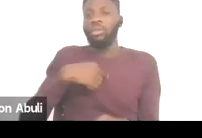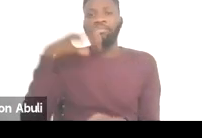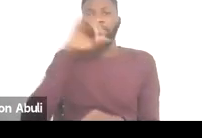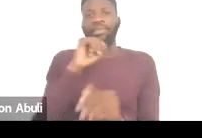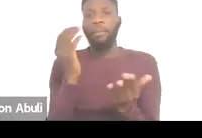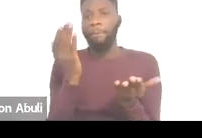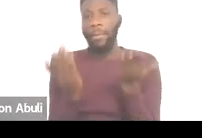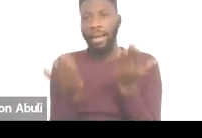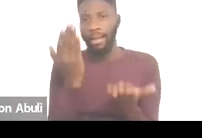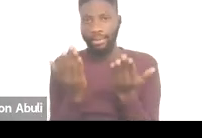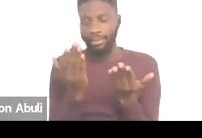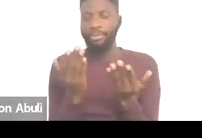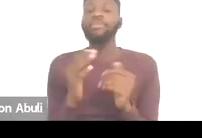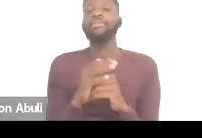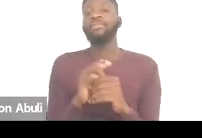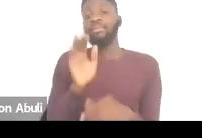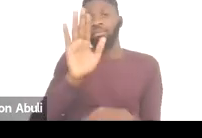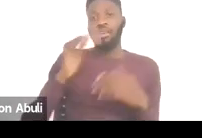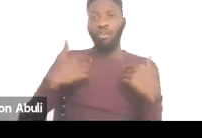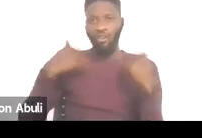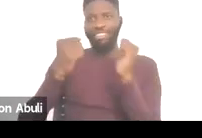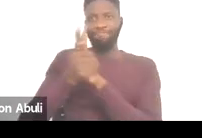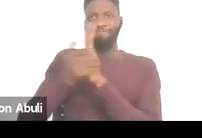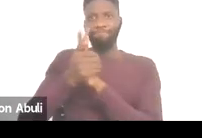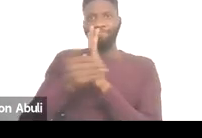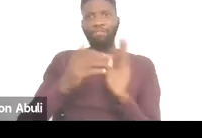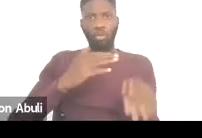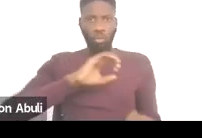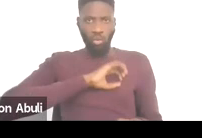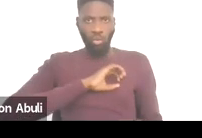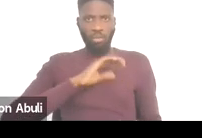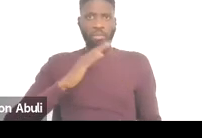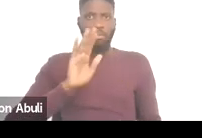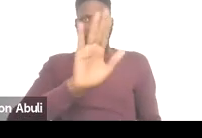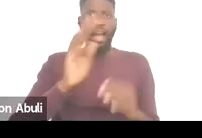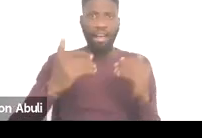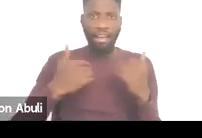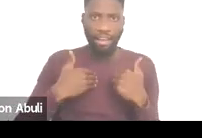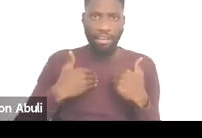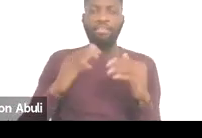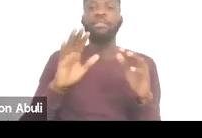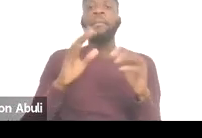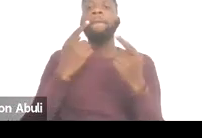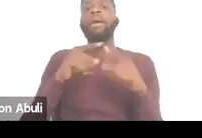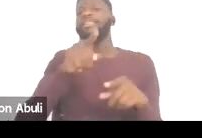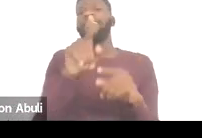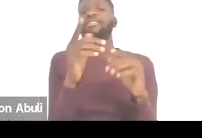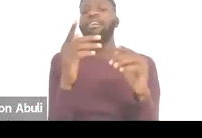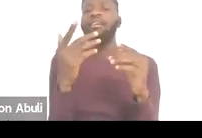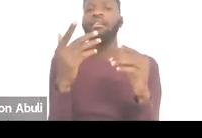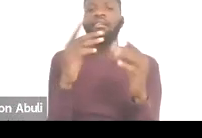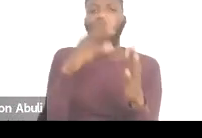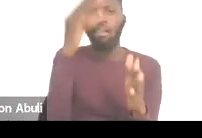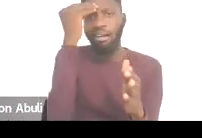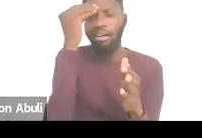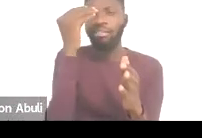between you're confident in your skills or maybe in your theoretical skills, but you have not learned,